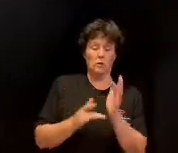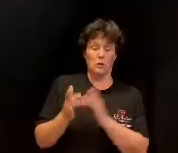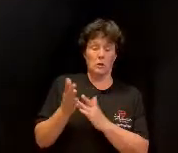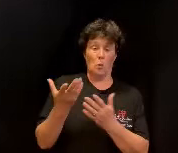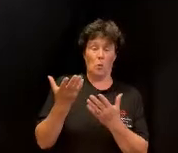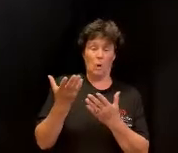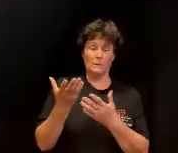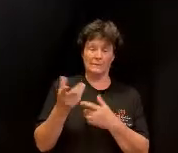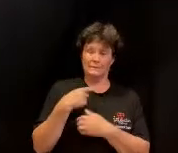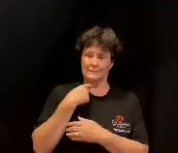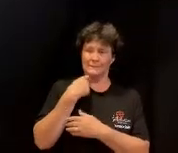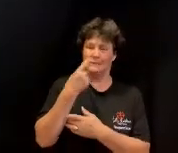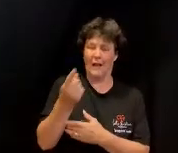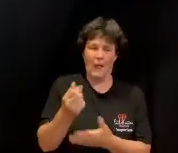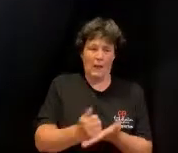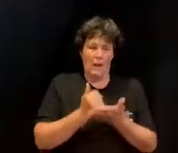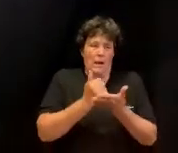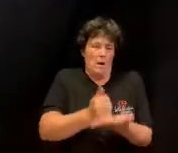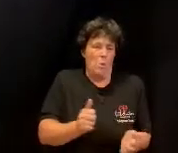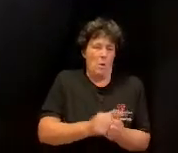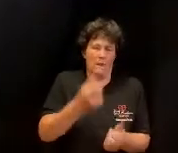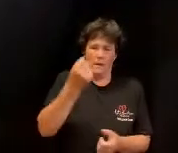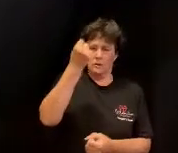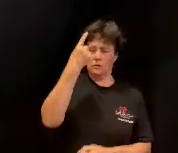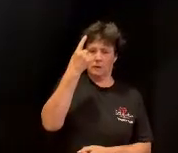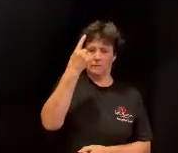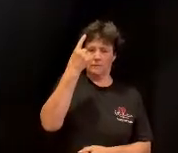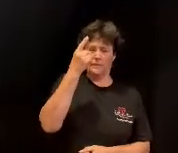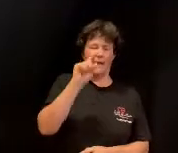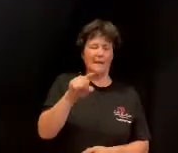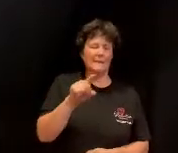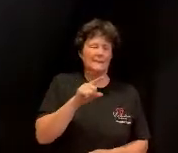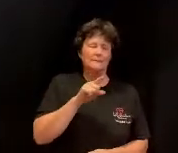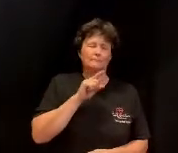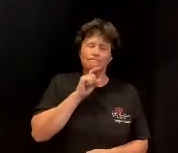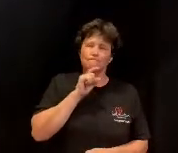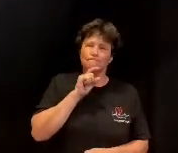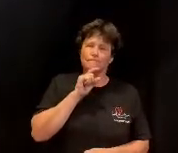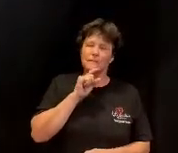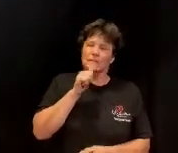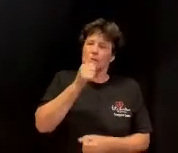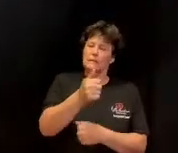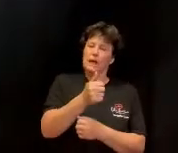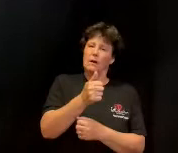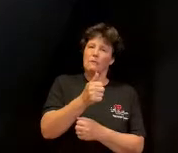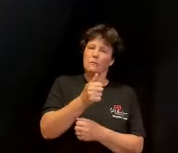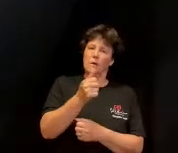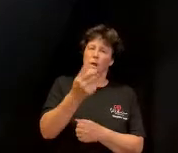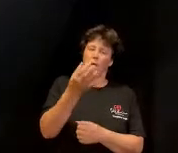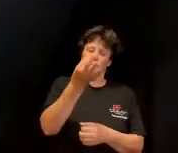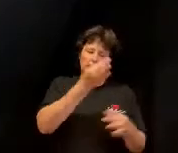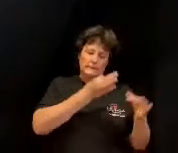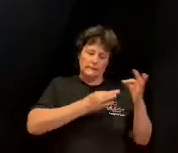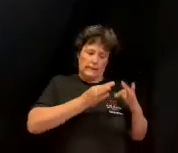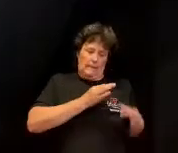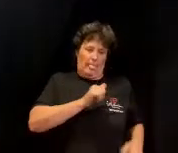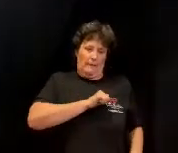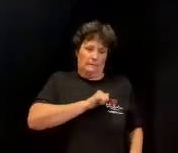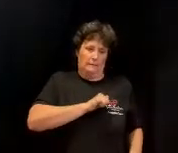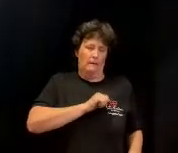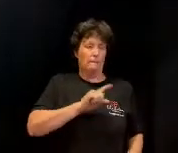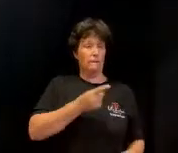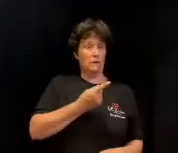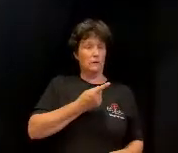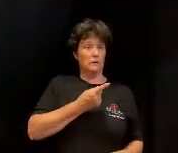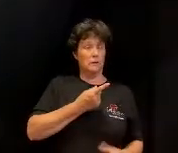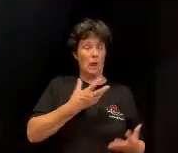to address. He said, listen, I need you to really look at yourself first, because whenever we start engaging the